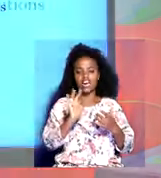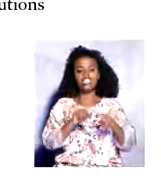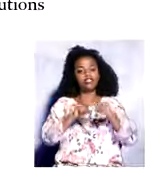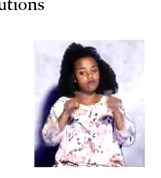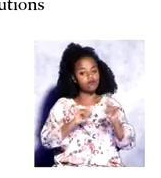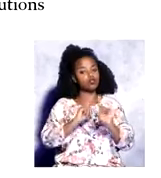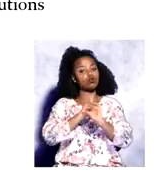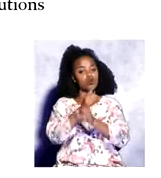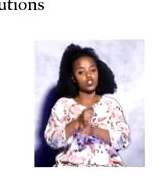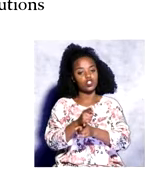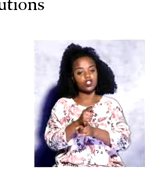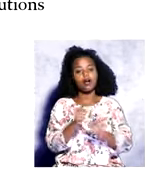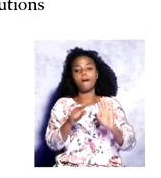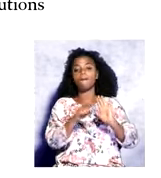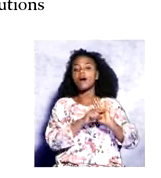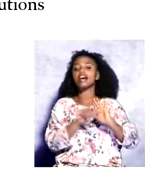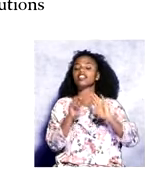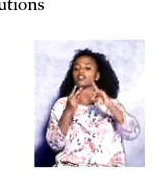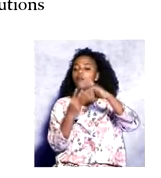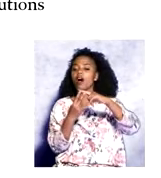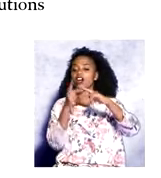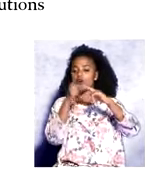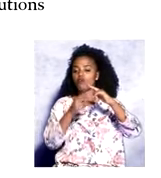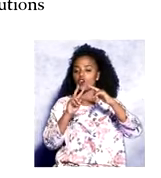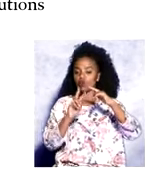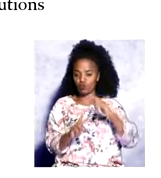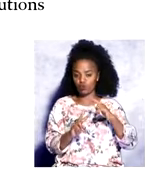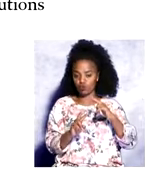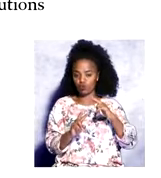interval minus pi over 12 to pi over 2.